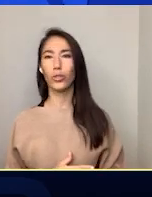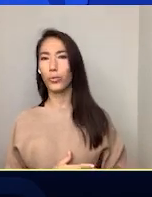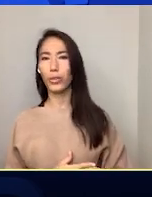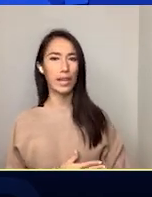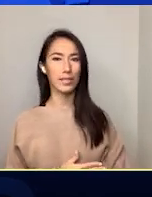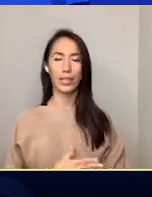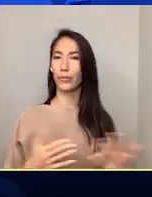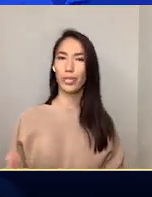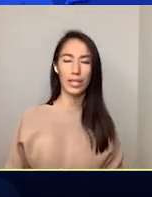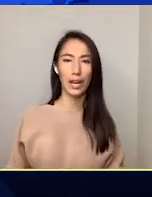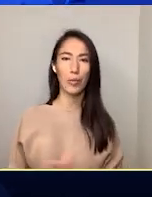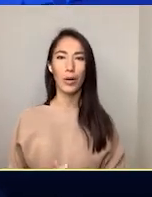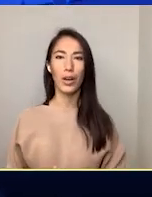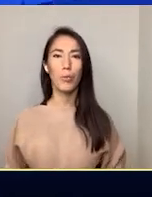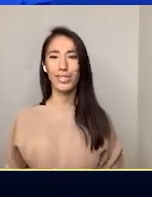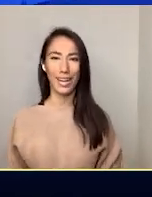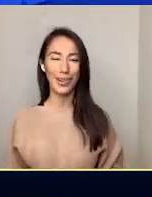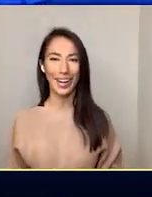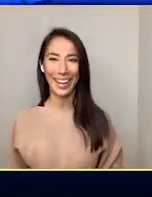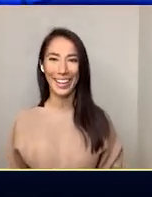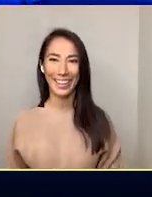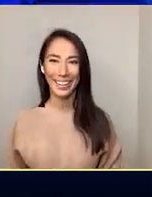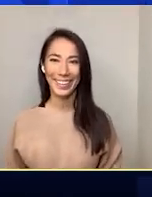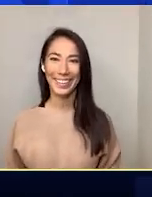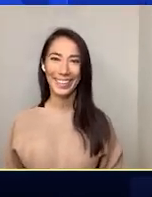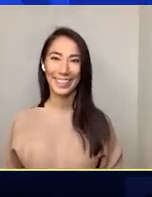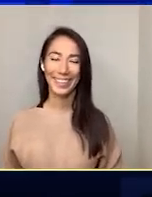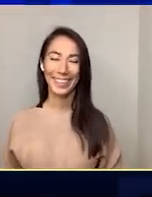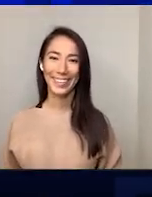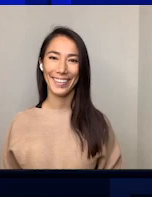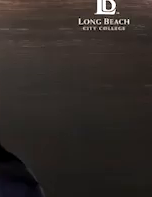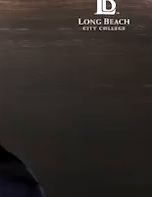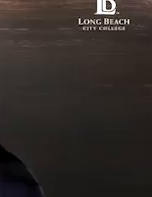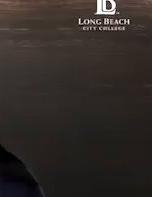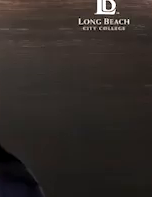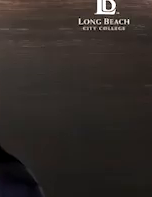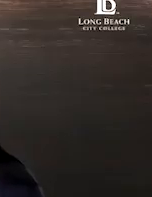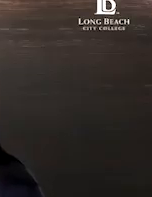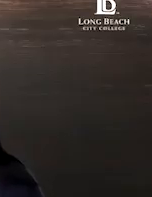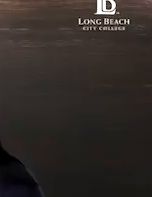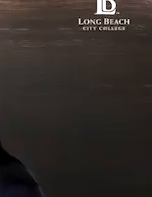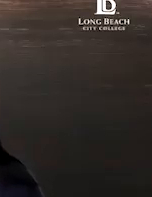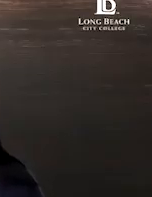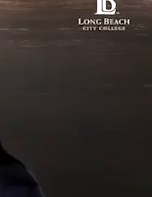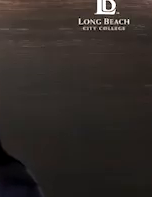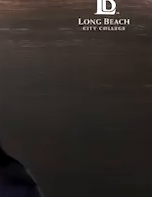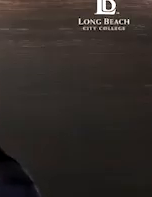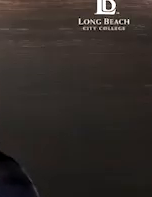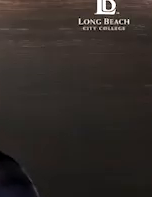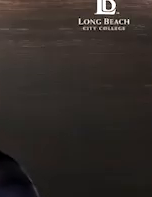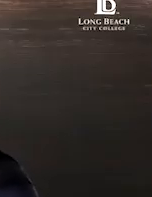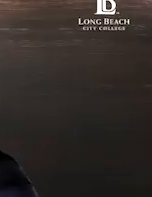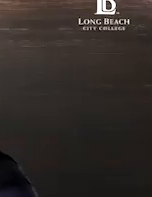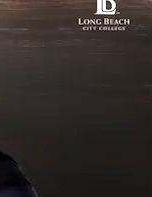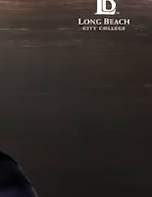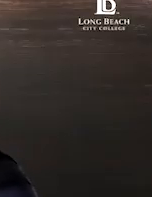And do you get any free time, or what does that look like? So for parking, students have the option to purchase a